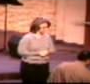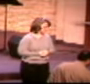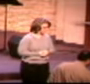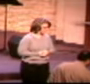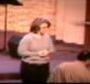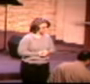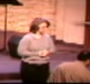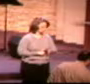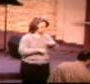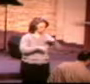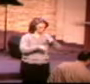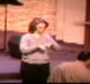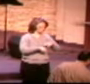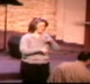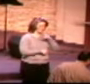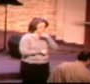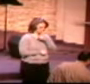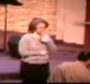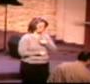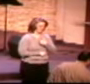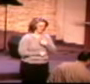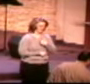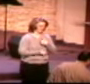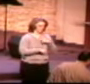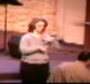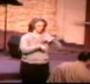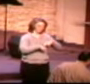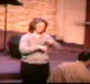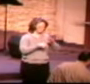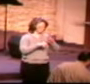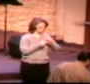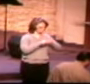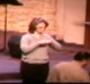me. Of course you're going to be broken.